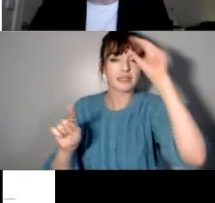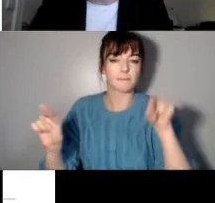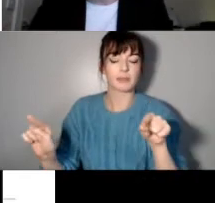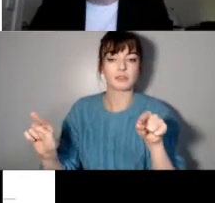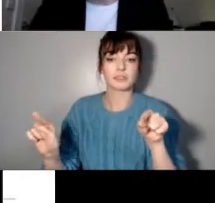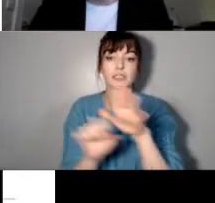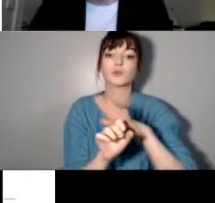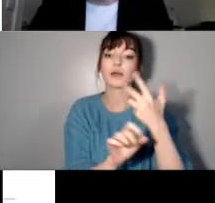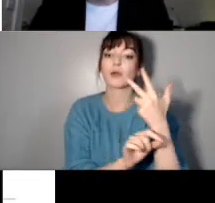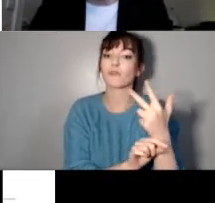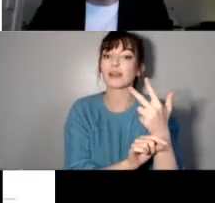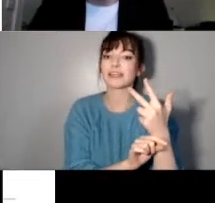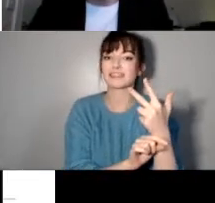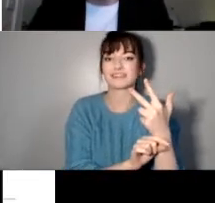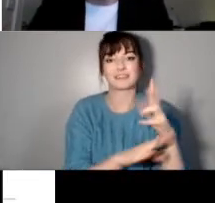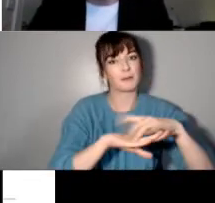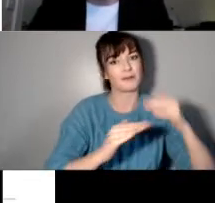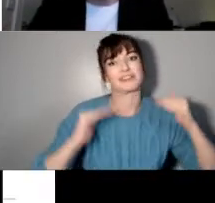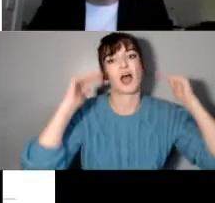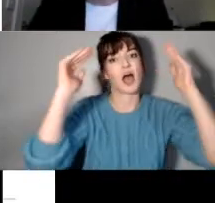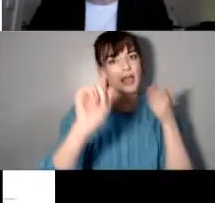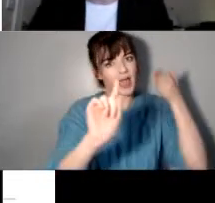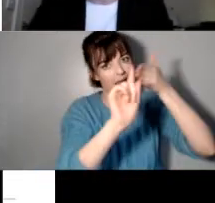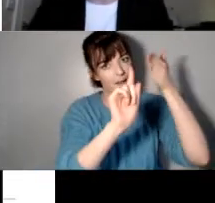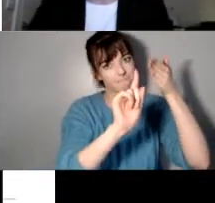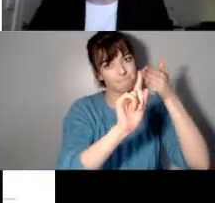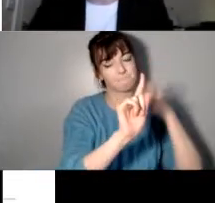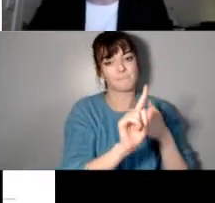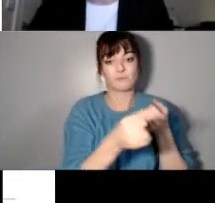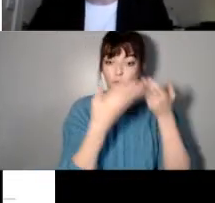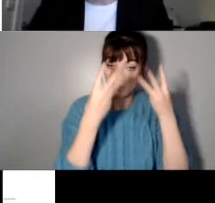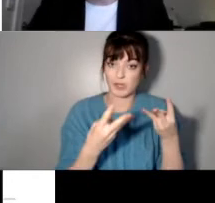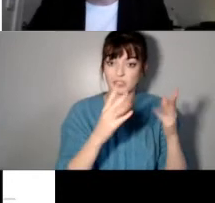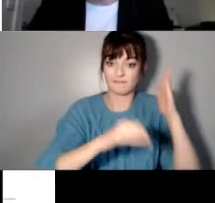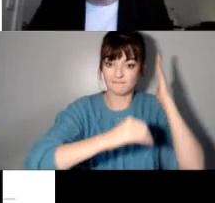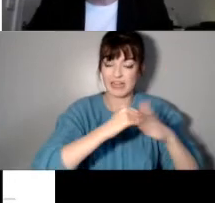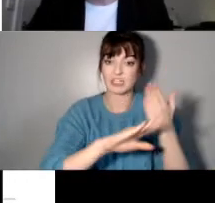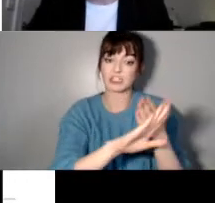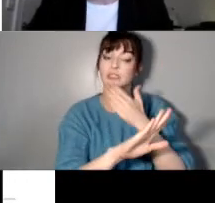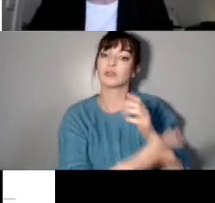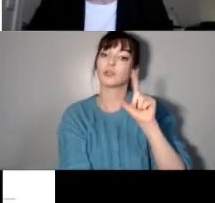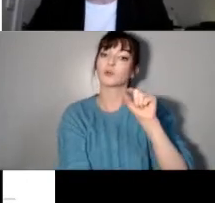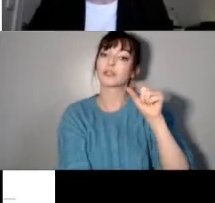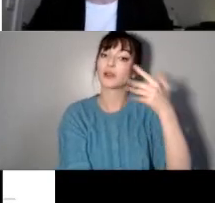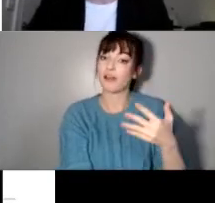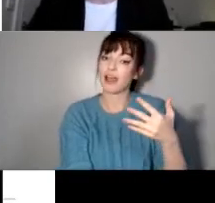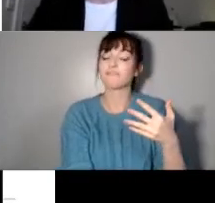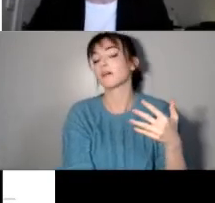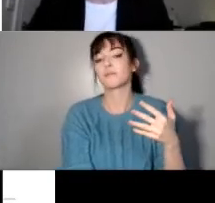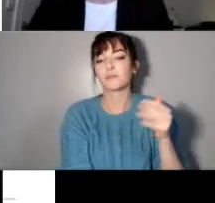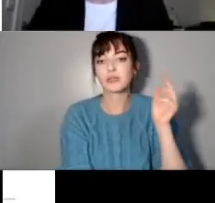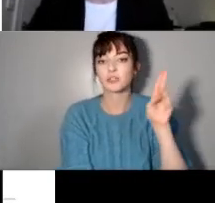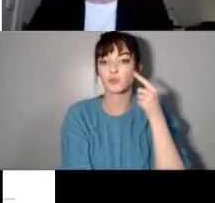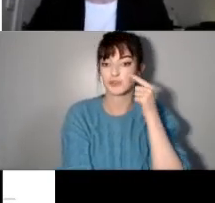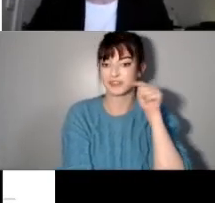graphic is the most ambitious timeline. That is to say, decongregation is completed by 2025. And you can see here that you really are